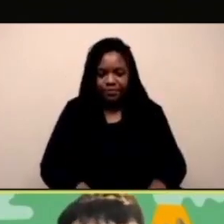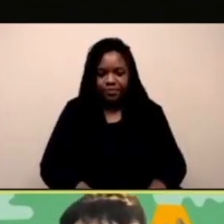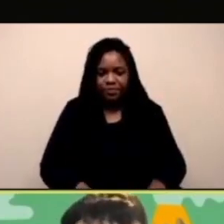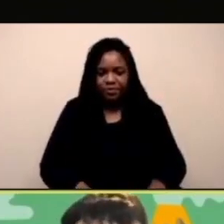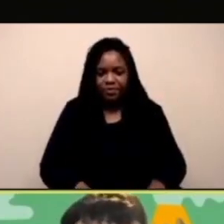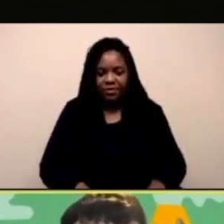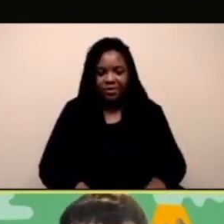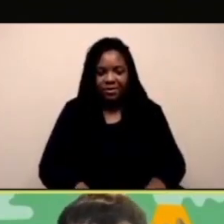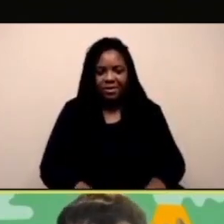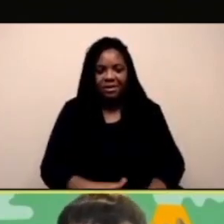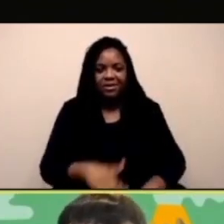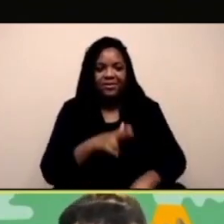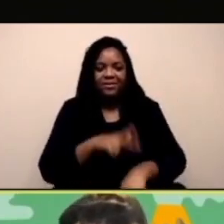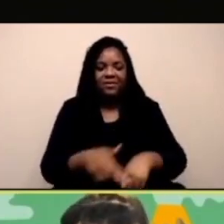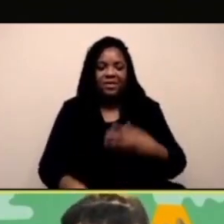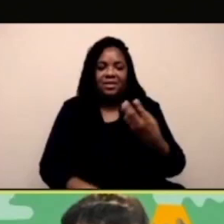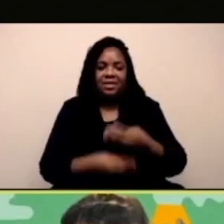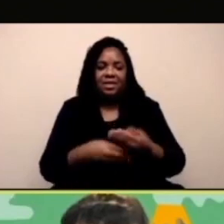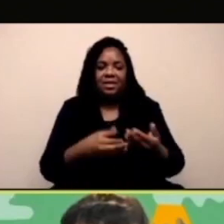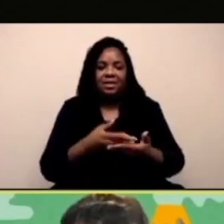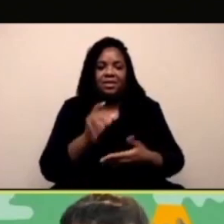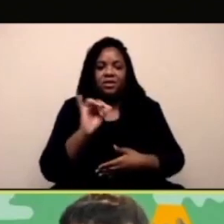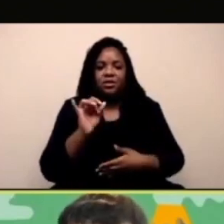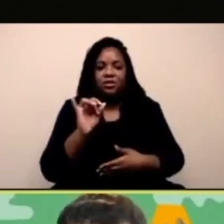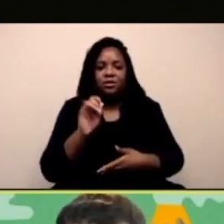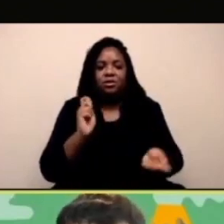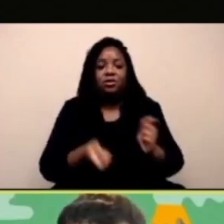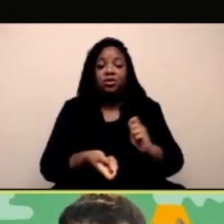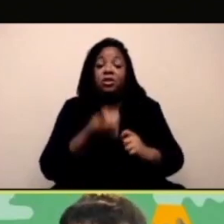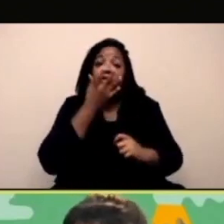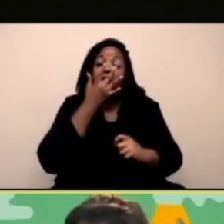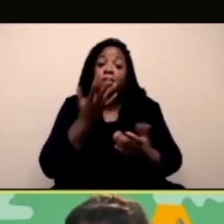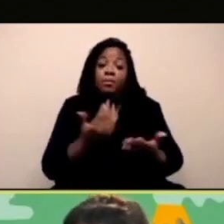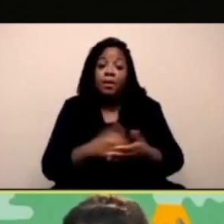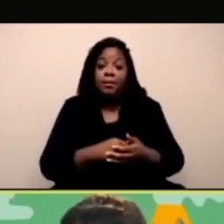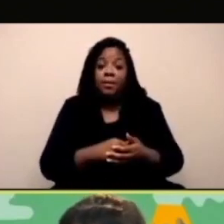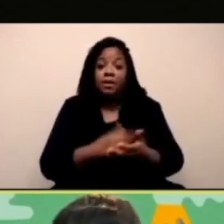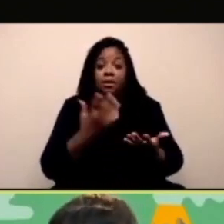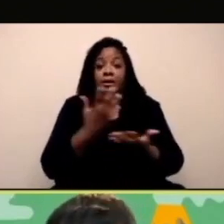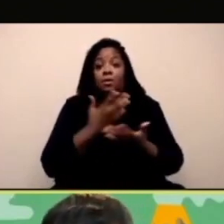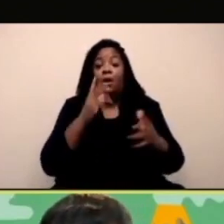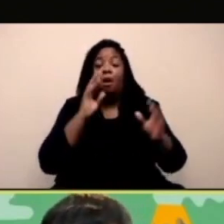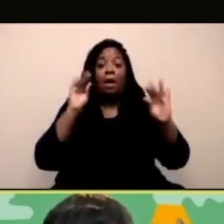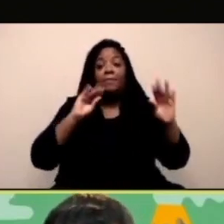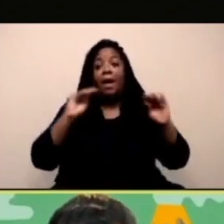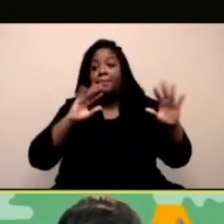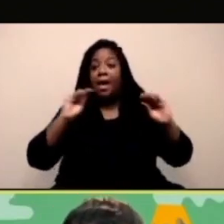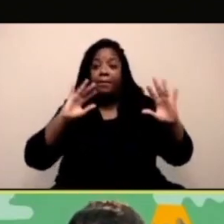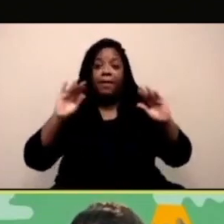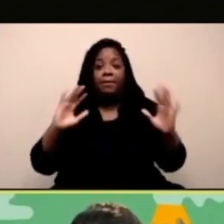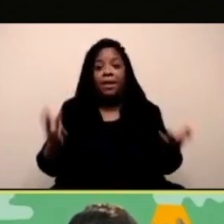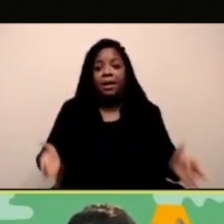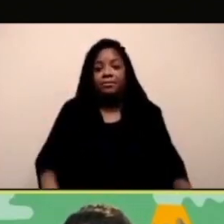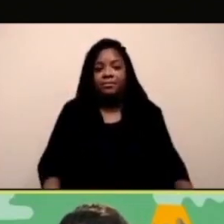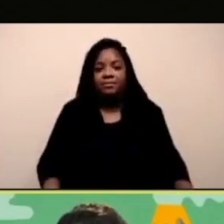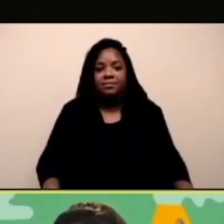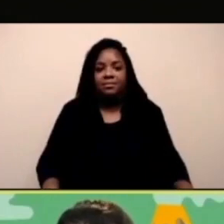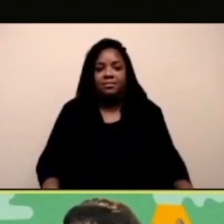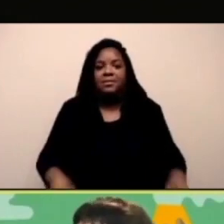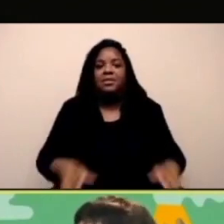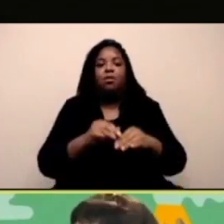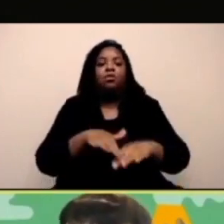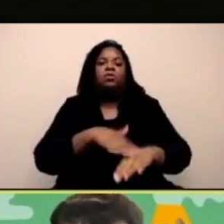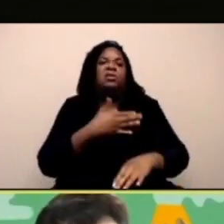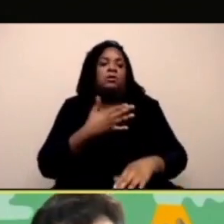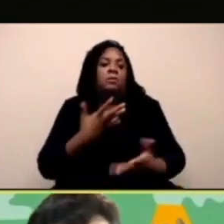can put other blocks in there too. So every time through the loop, what if we change the color? Whoa, it's like flashing. Let's maybe get a slower color